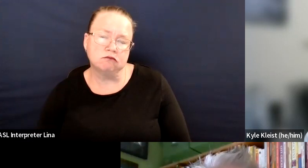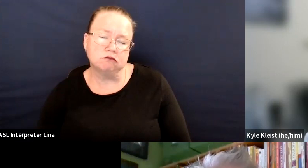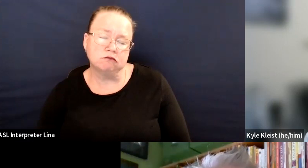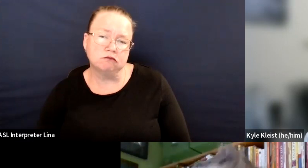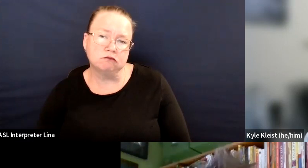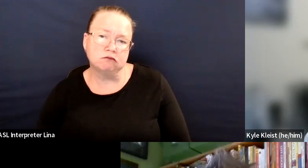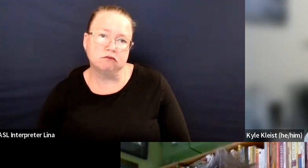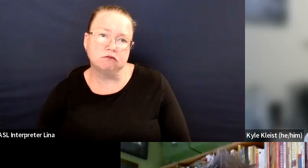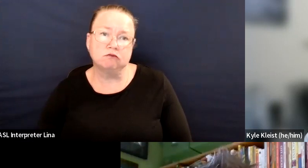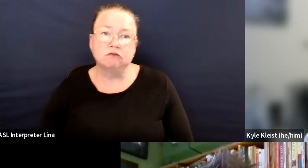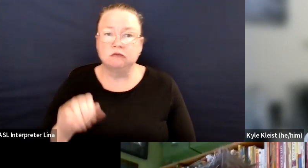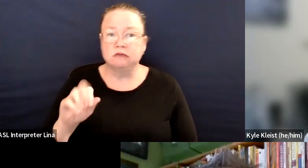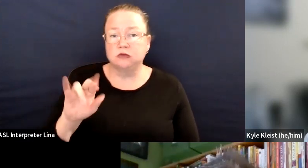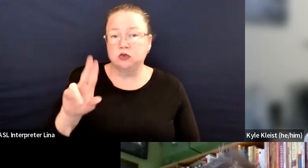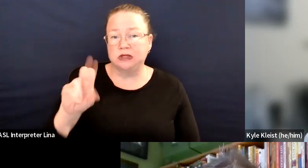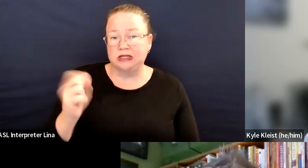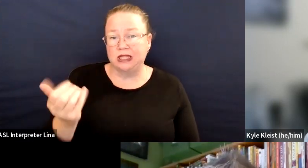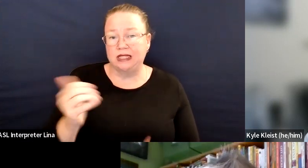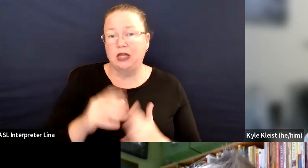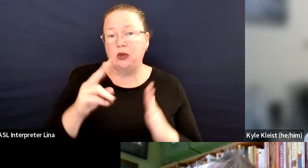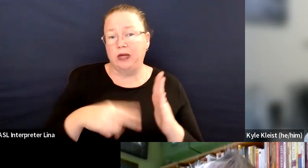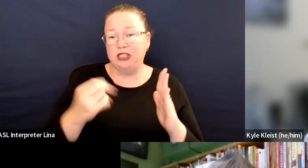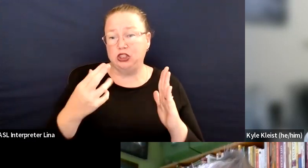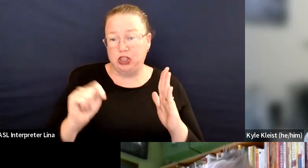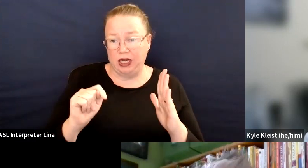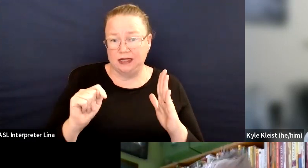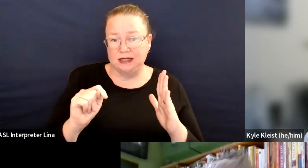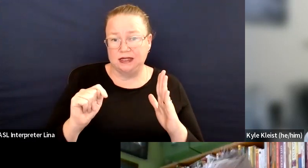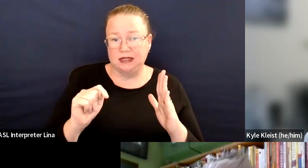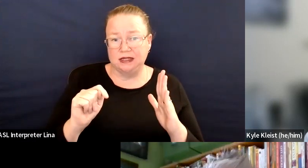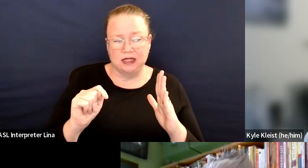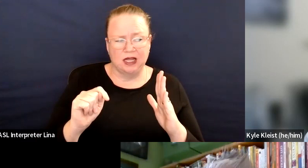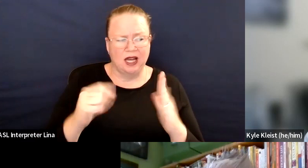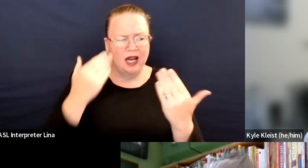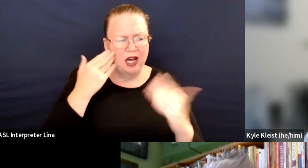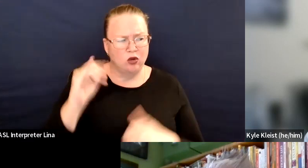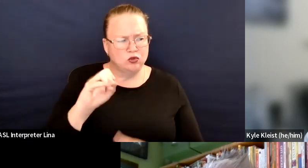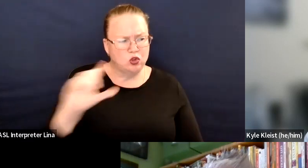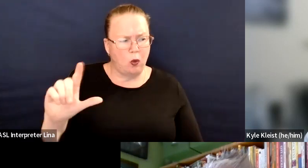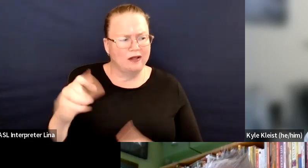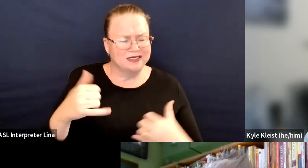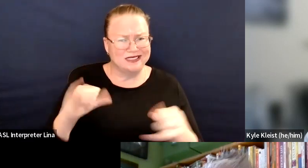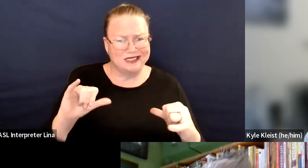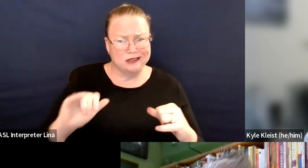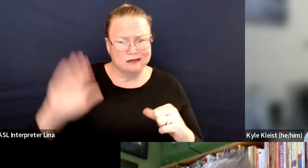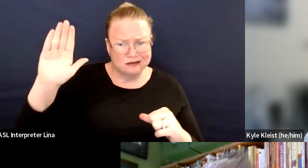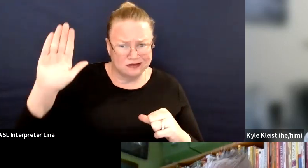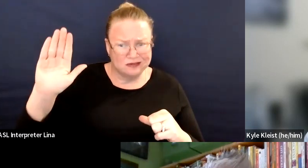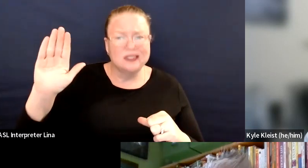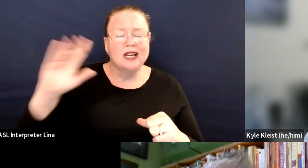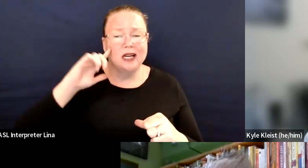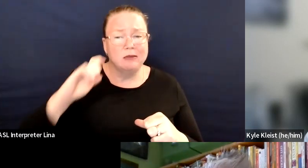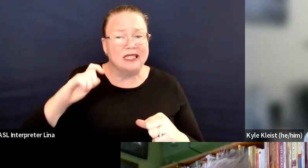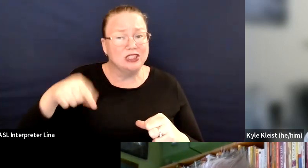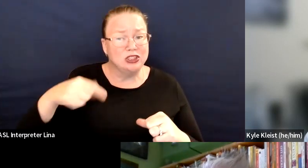This is Arias again. I'm gonna read the chat, and then I don't know if Joelle still has her hand up because she has